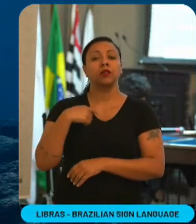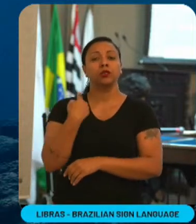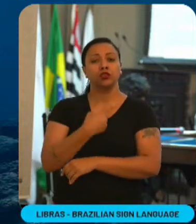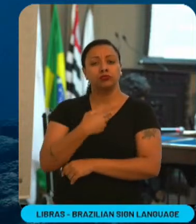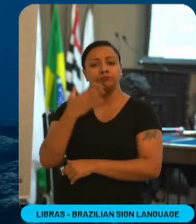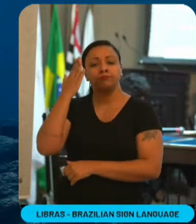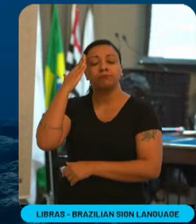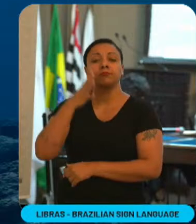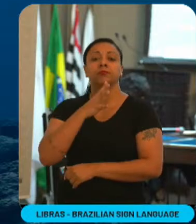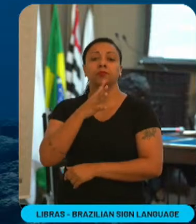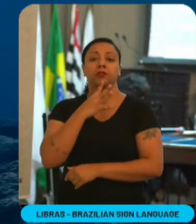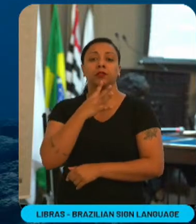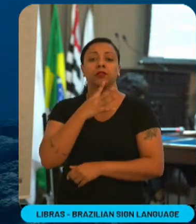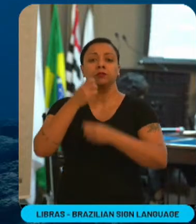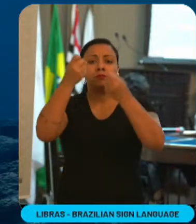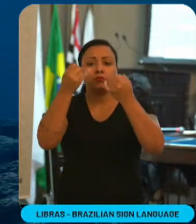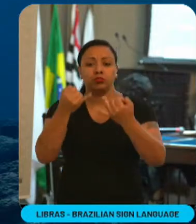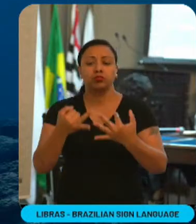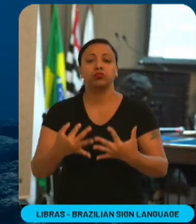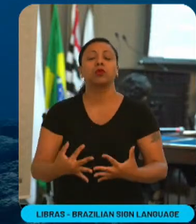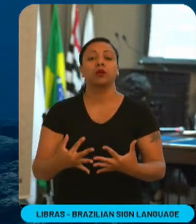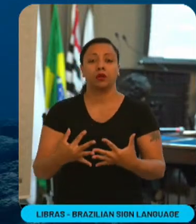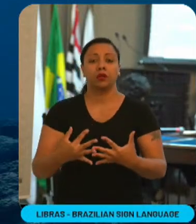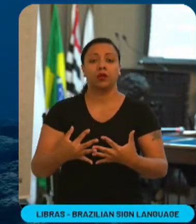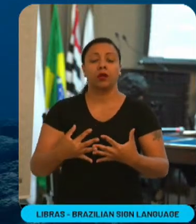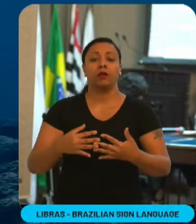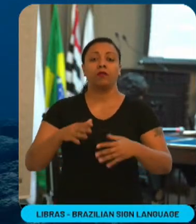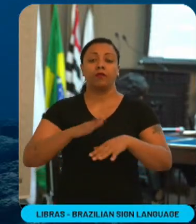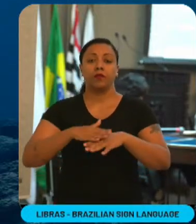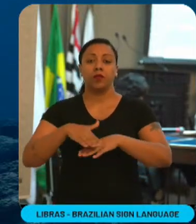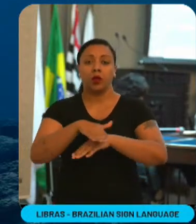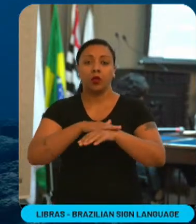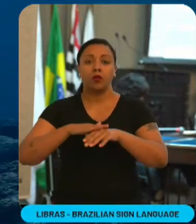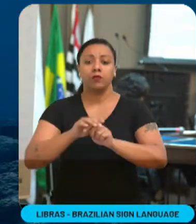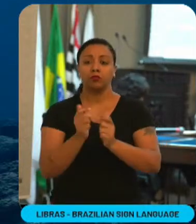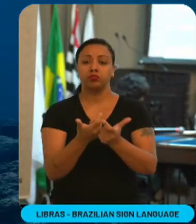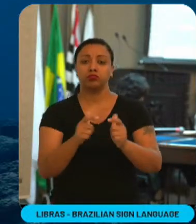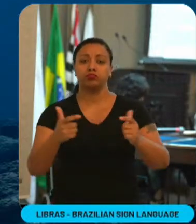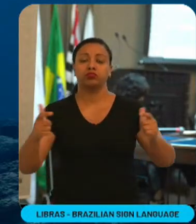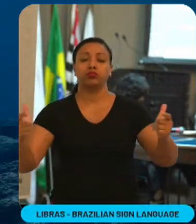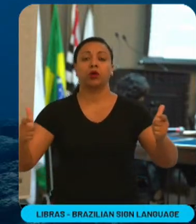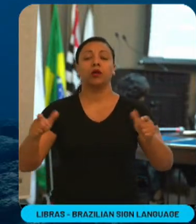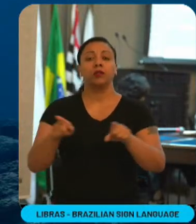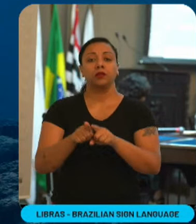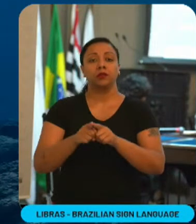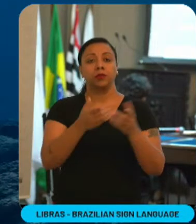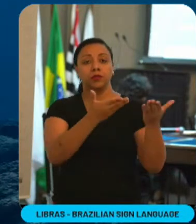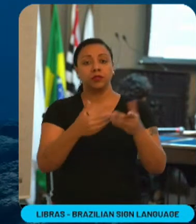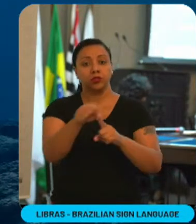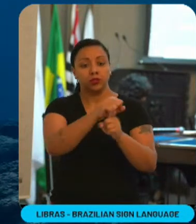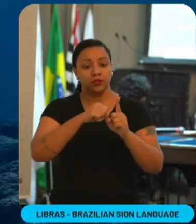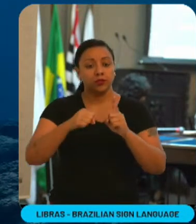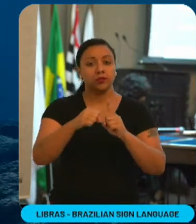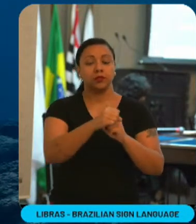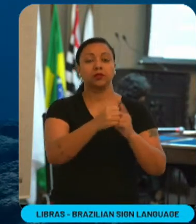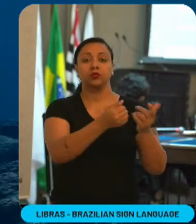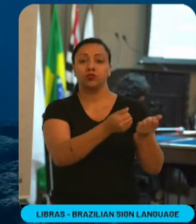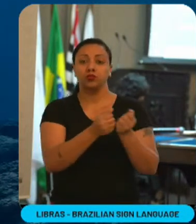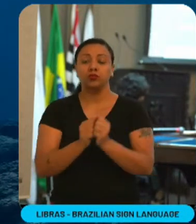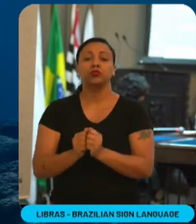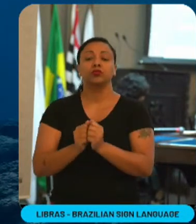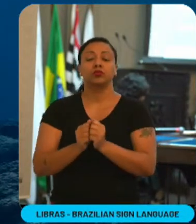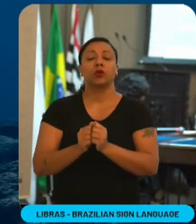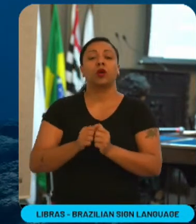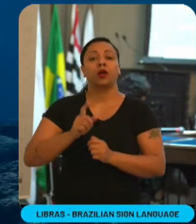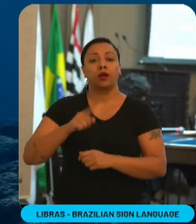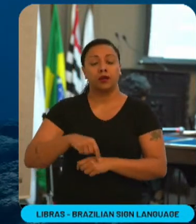effort in our areas to detail and to make easier and broader and bring society together with